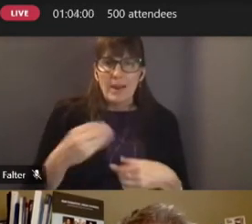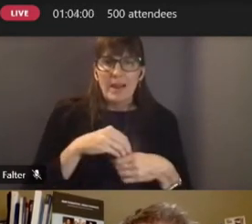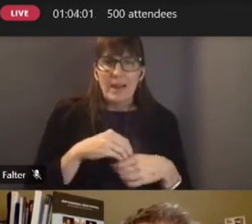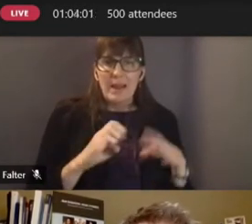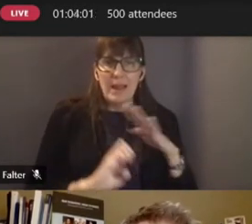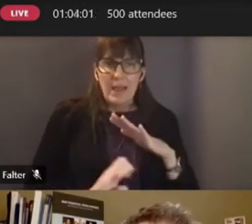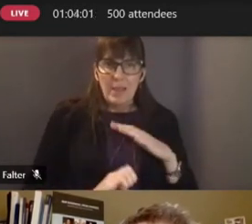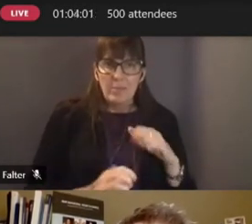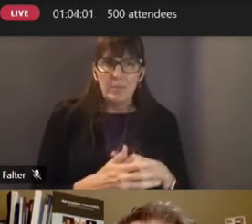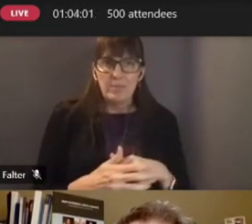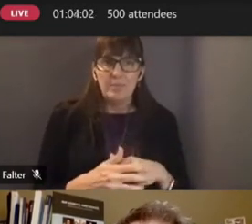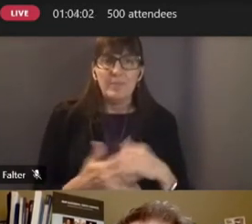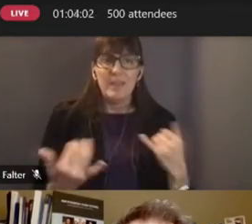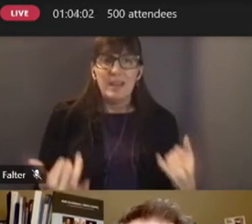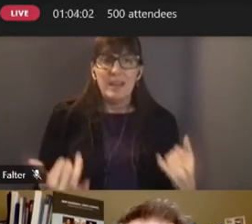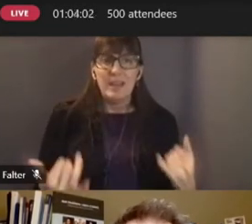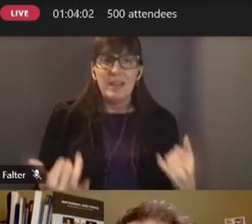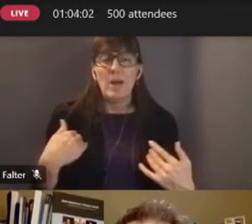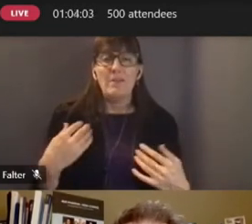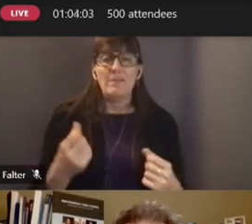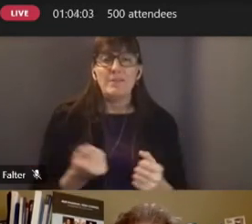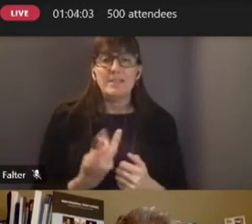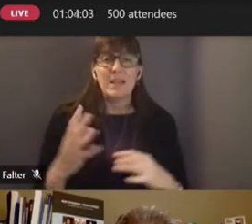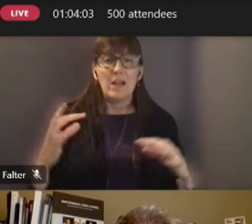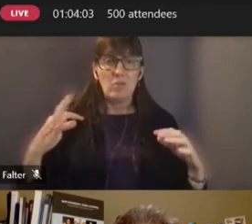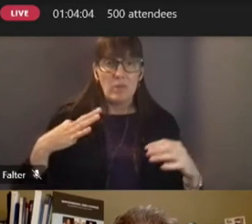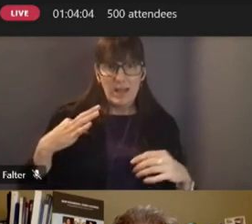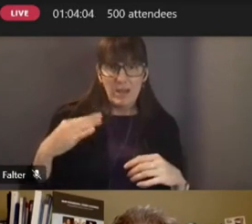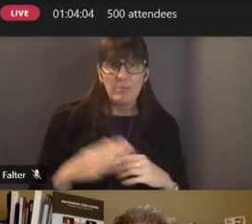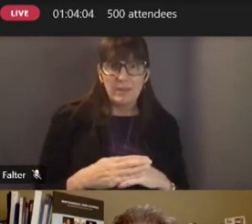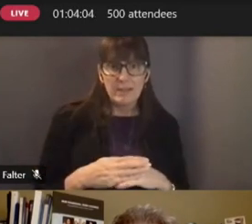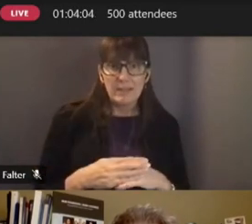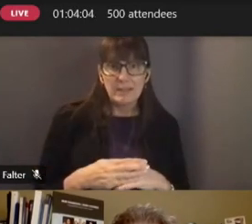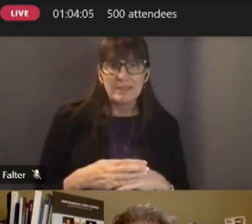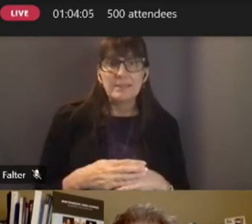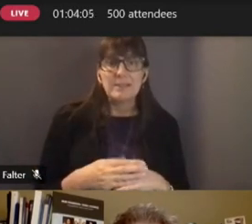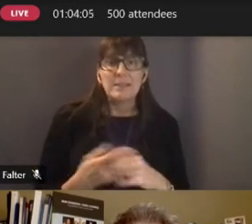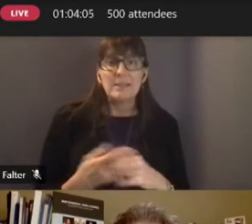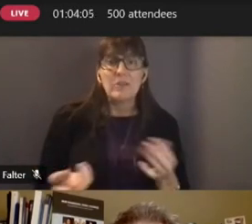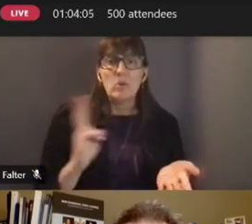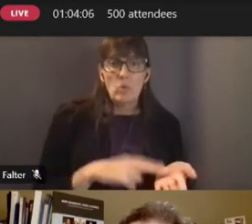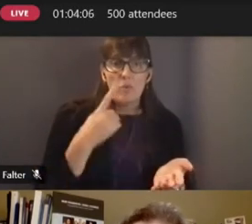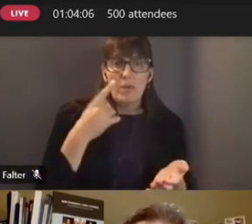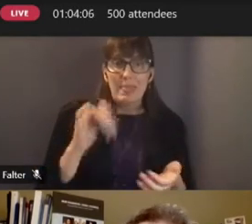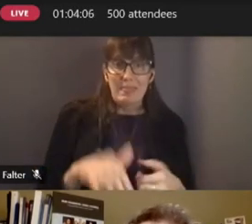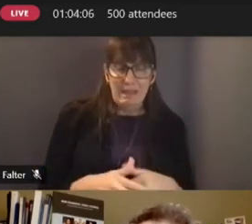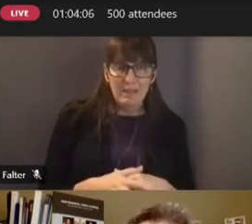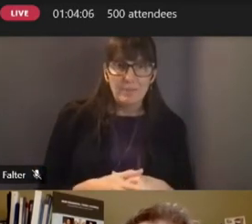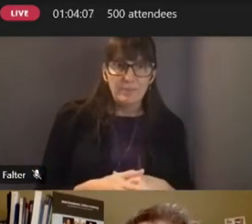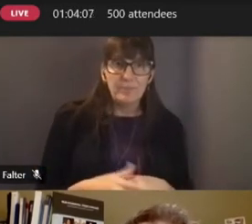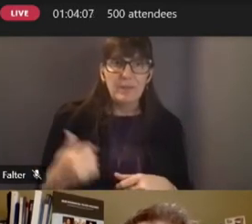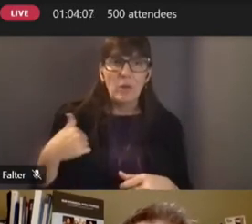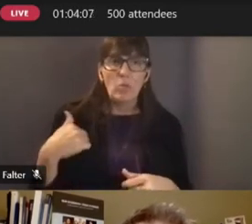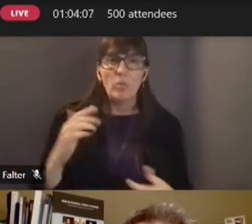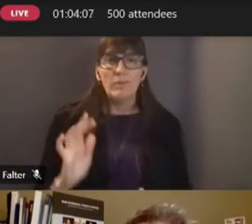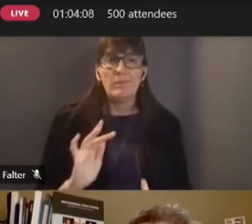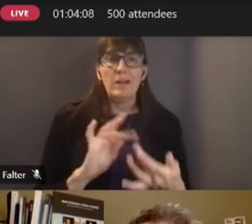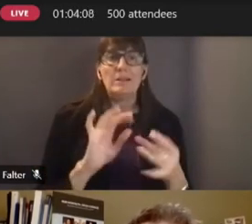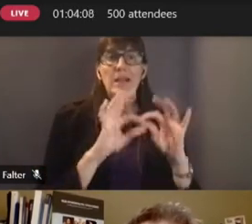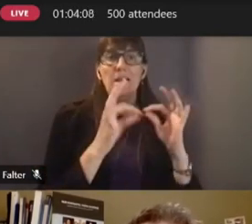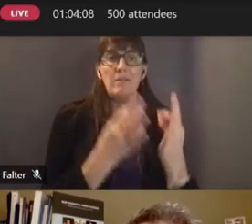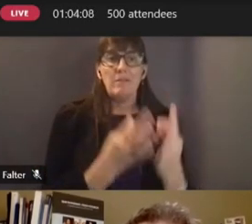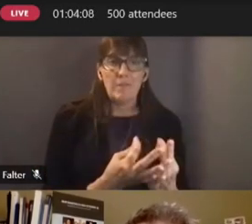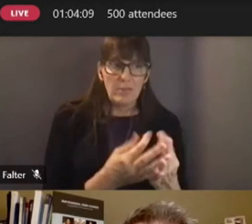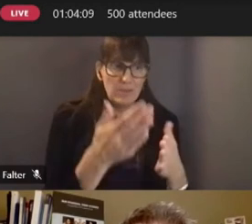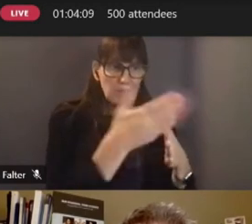in the process of being enrolled. We know there's interest beyond that, and we've reached out to those families to share the virtual options that are going on across